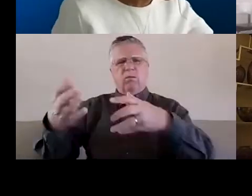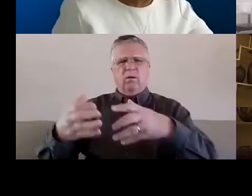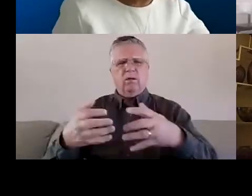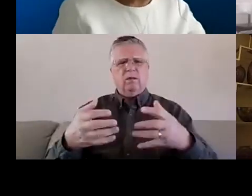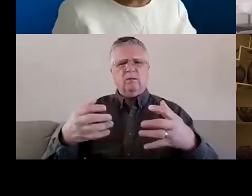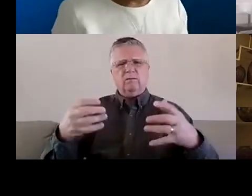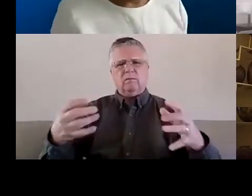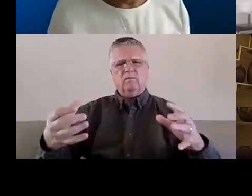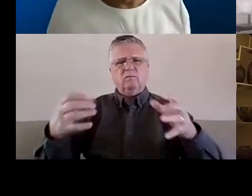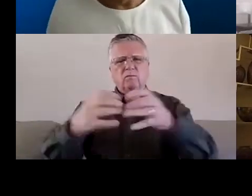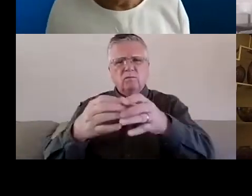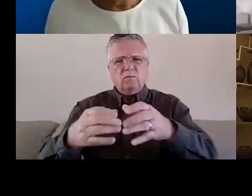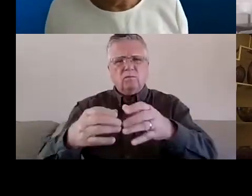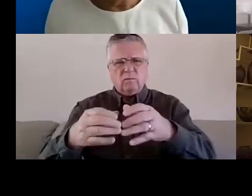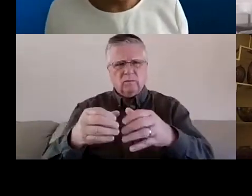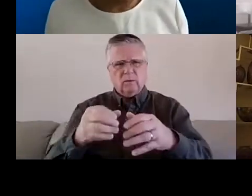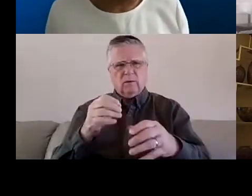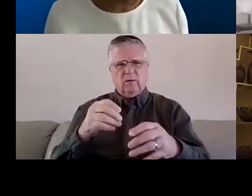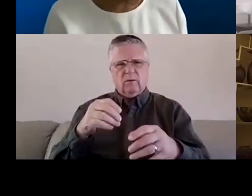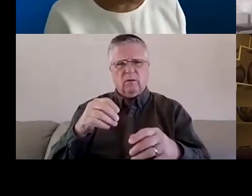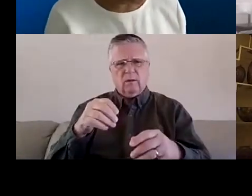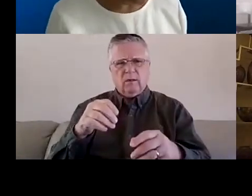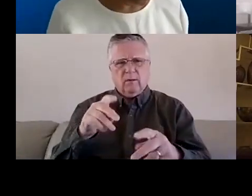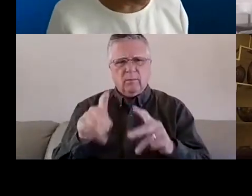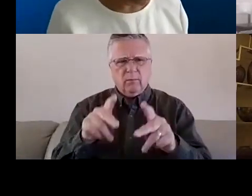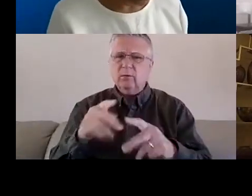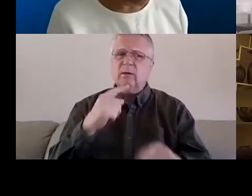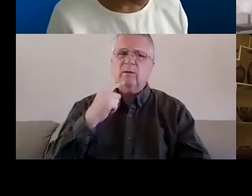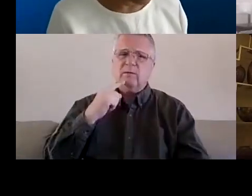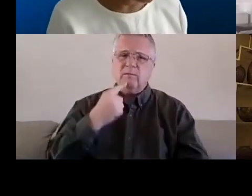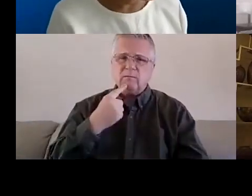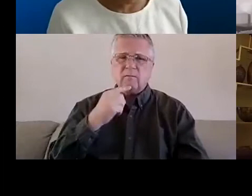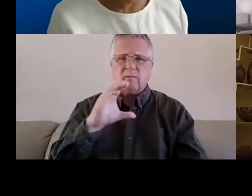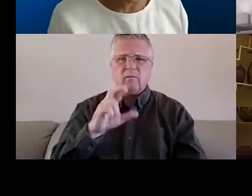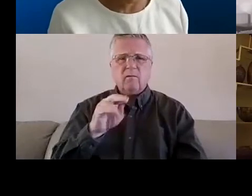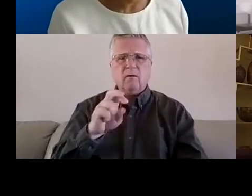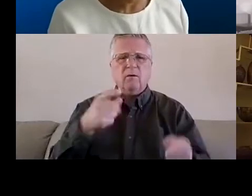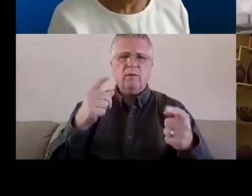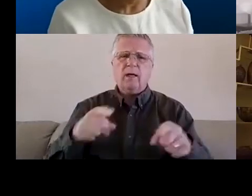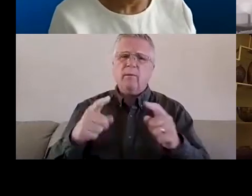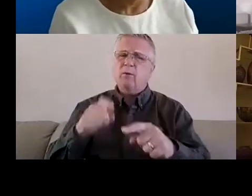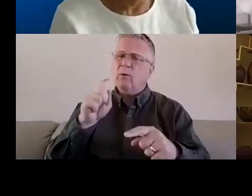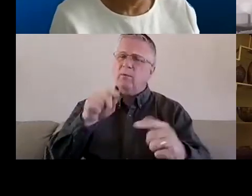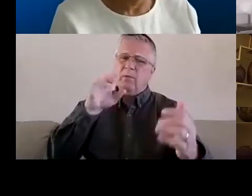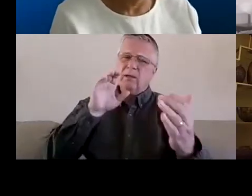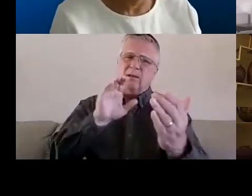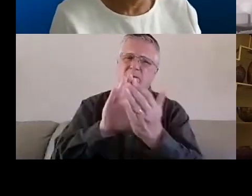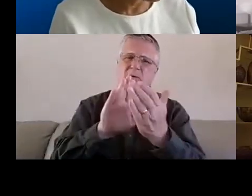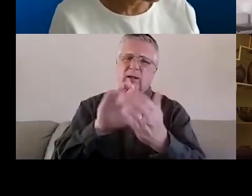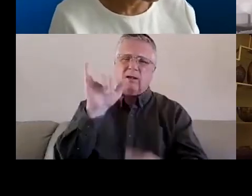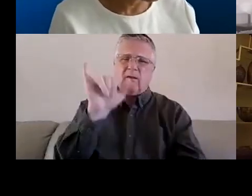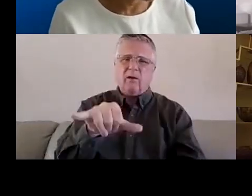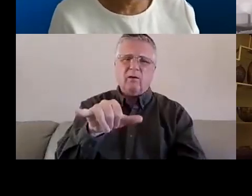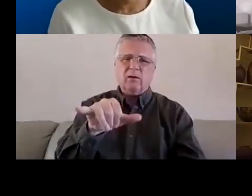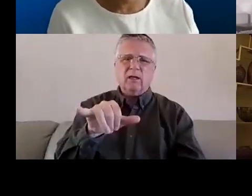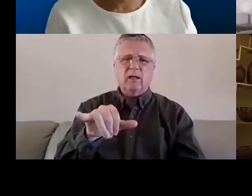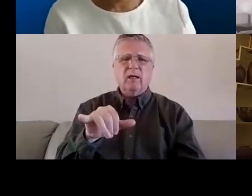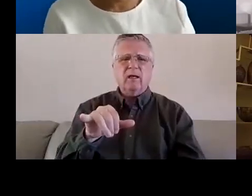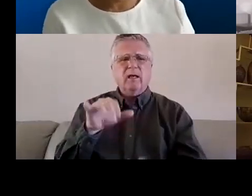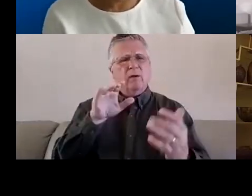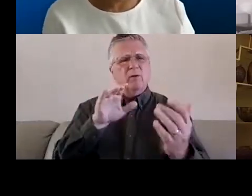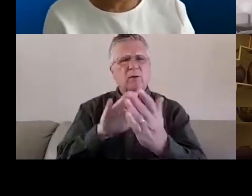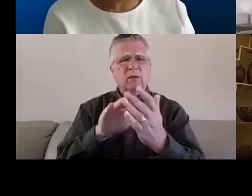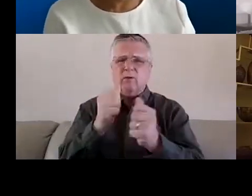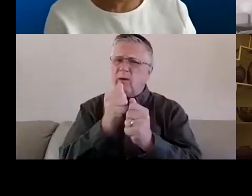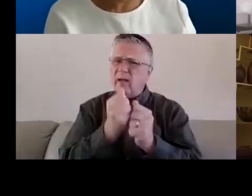So there's some serious, serious crimes going on, and we must address those, and it must be addressed with everybody.